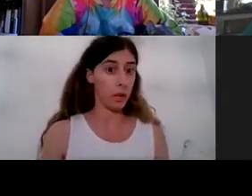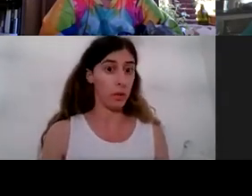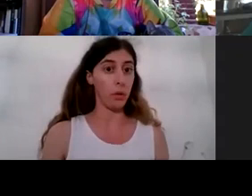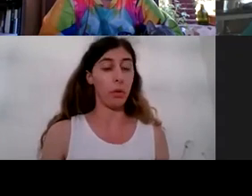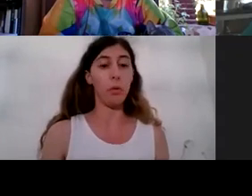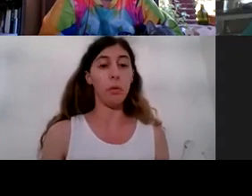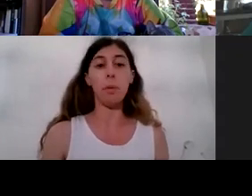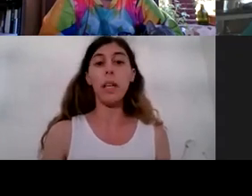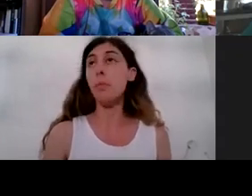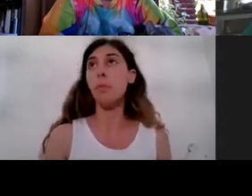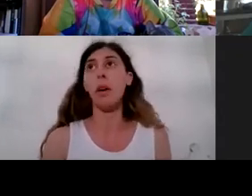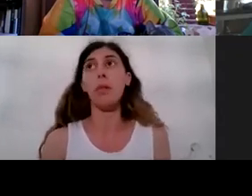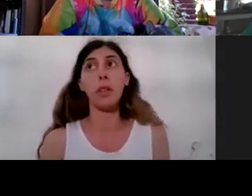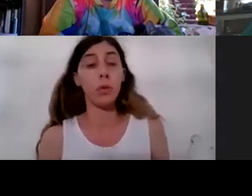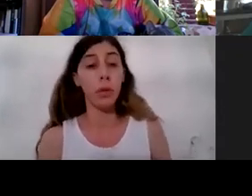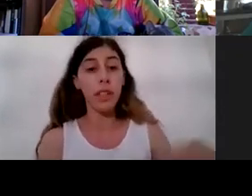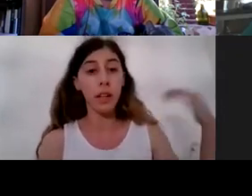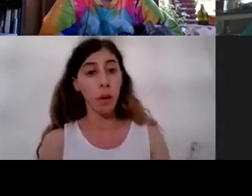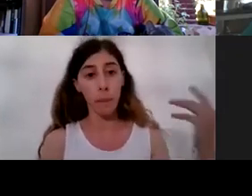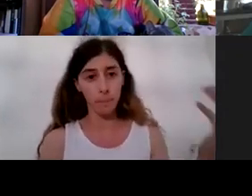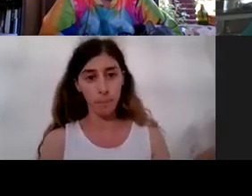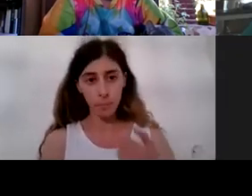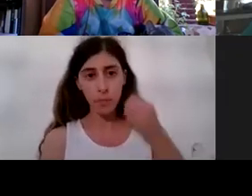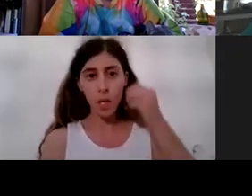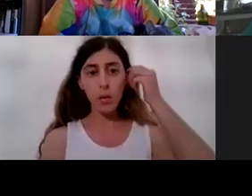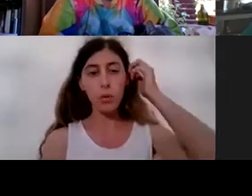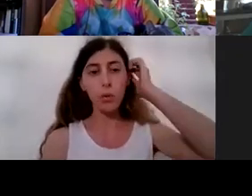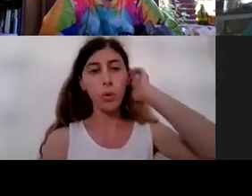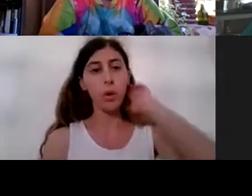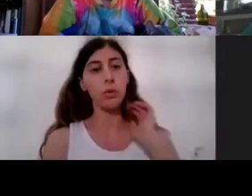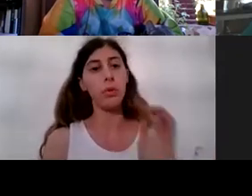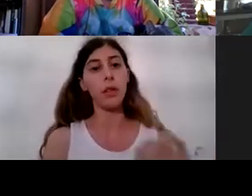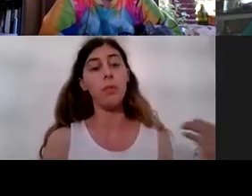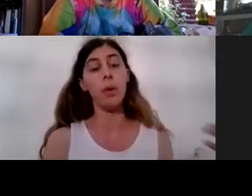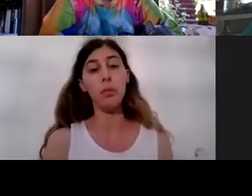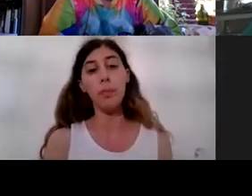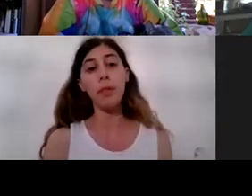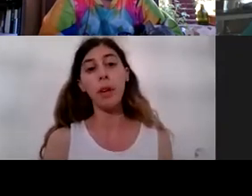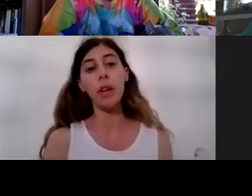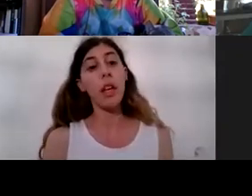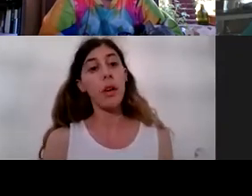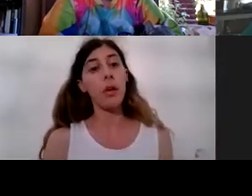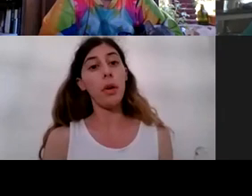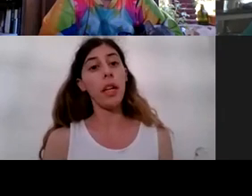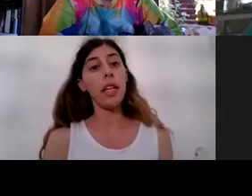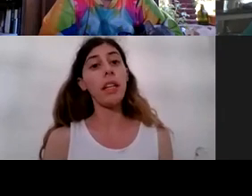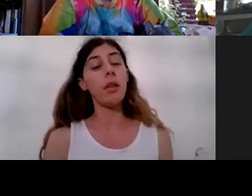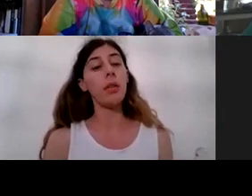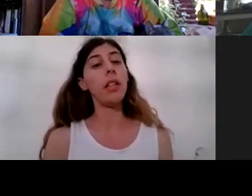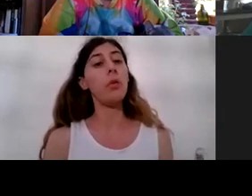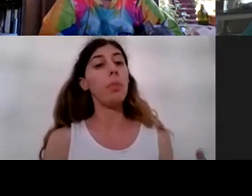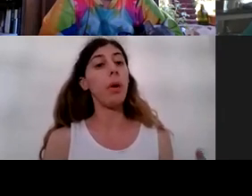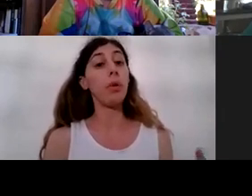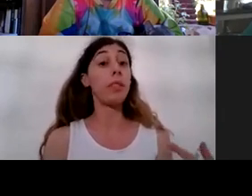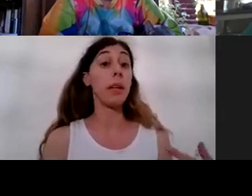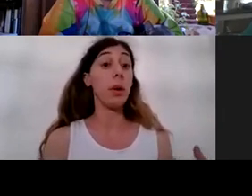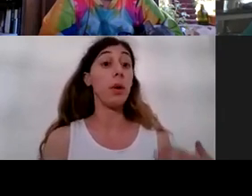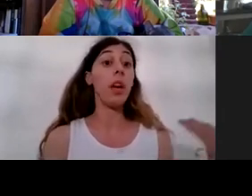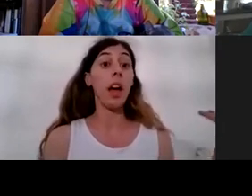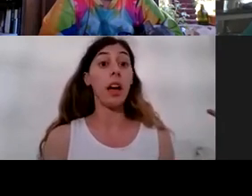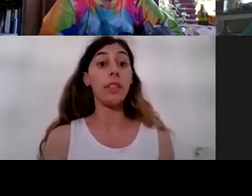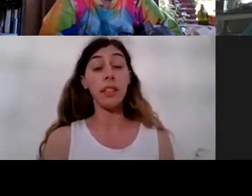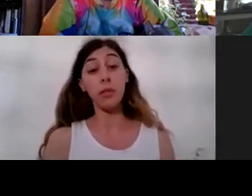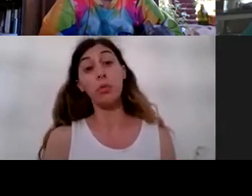very rigid protocol. That protocol is somewhat of an earlier